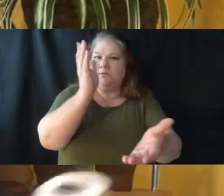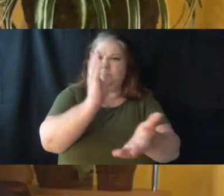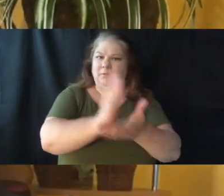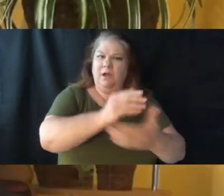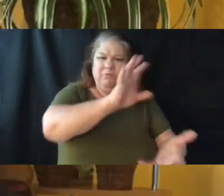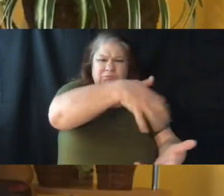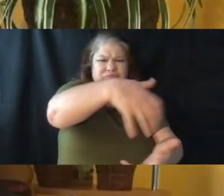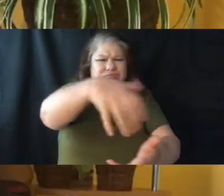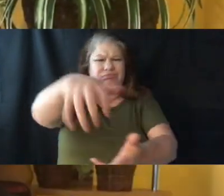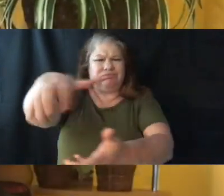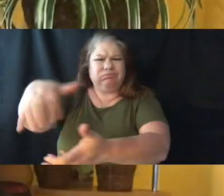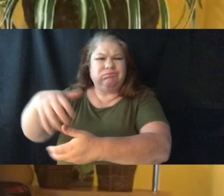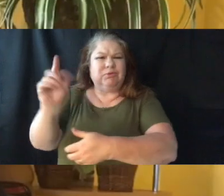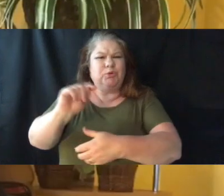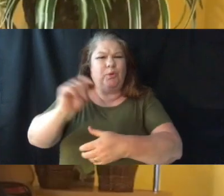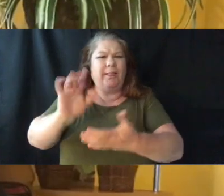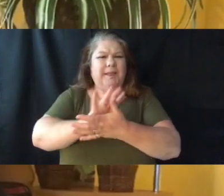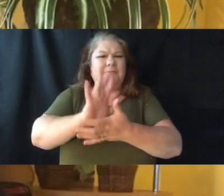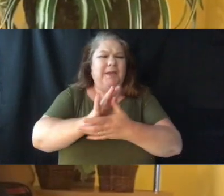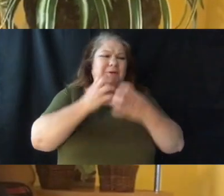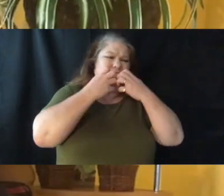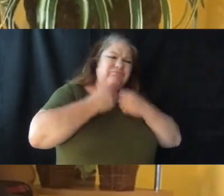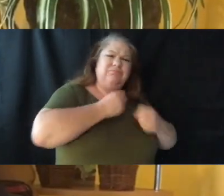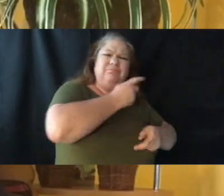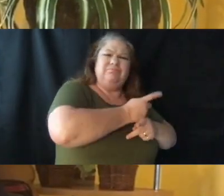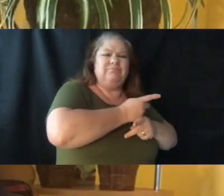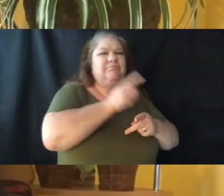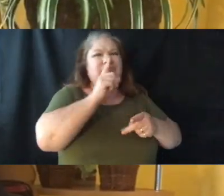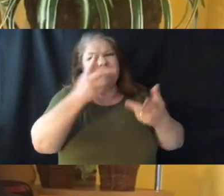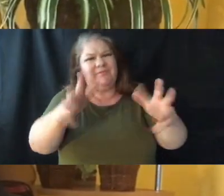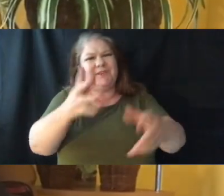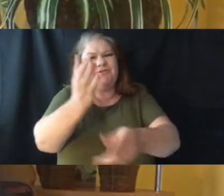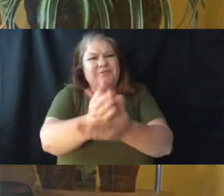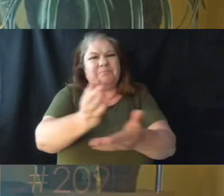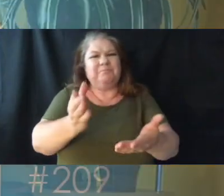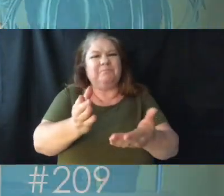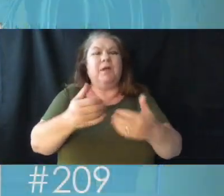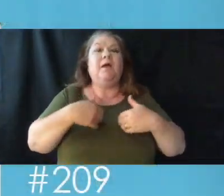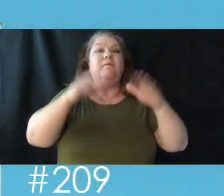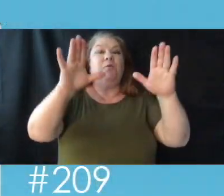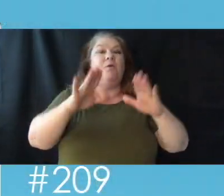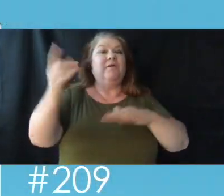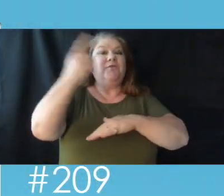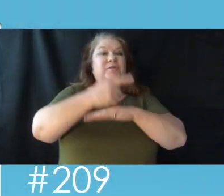And please stop holding up all the tissues. Have a wonderful day and God bless.